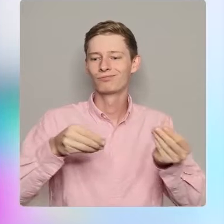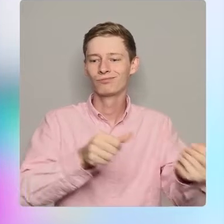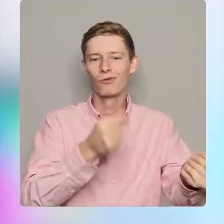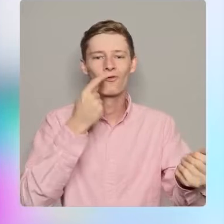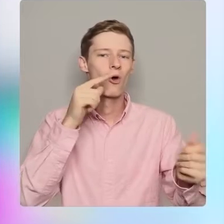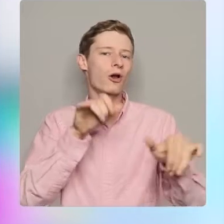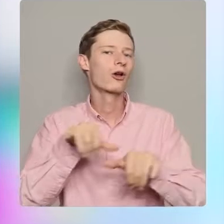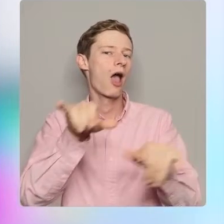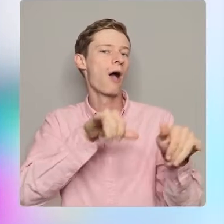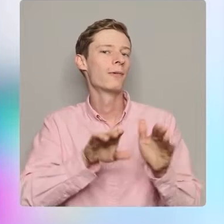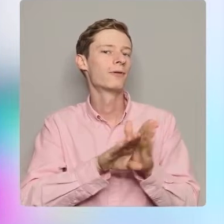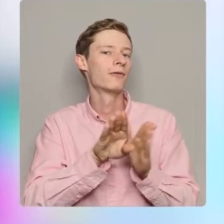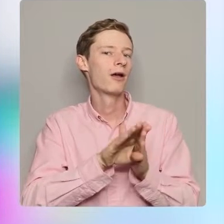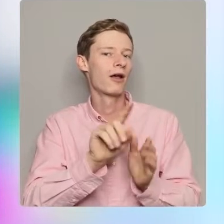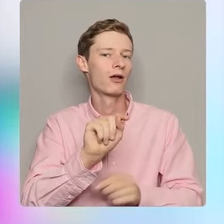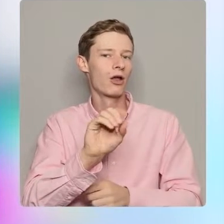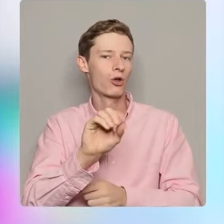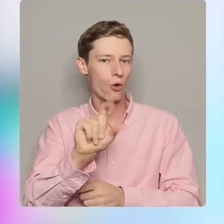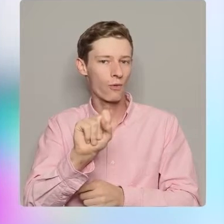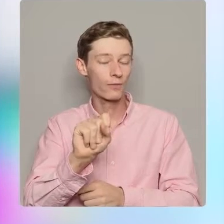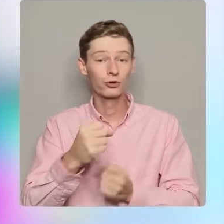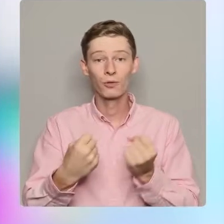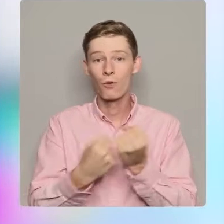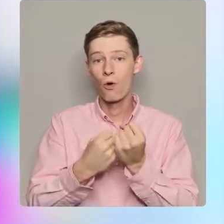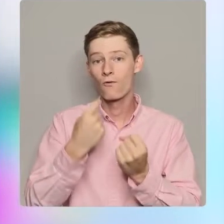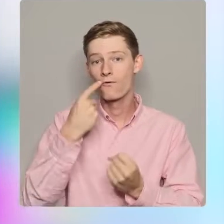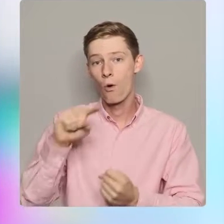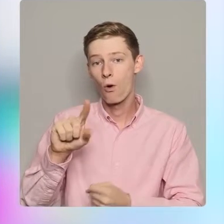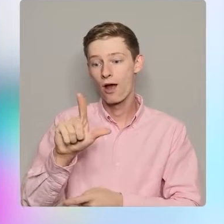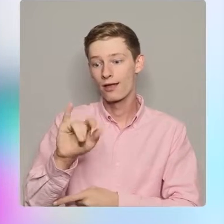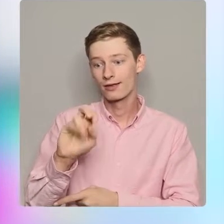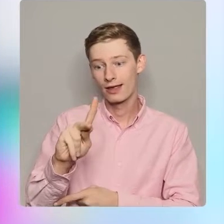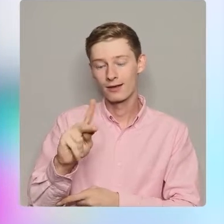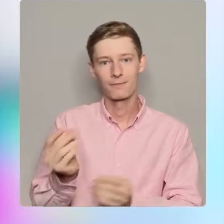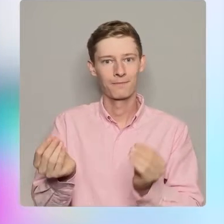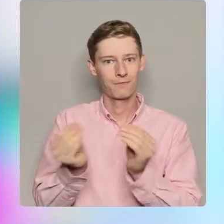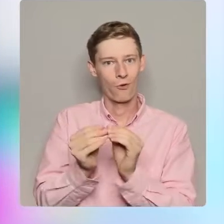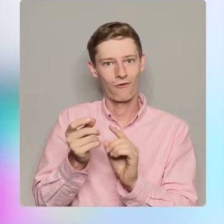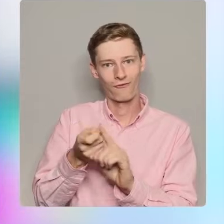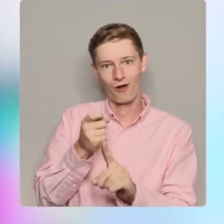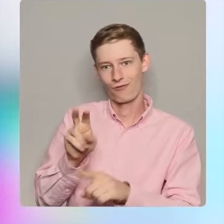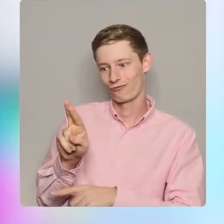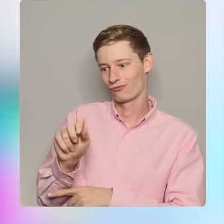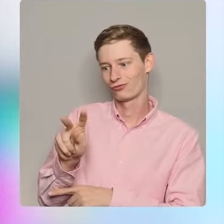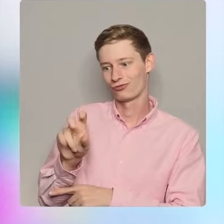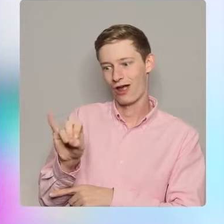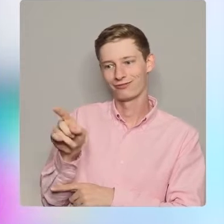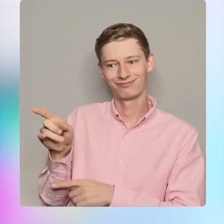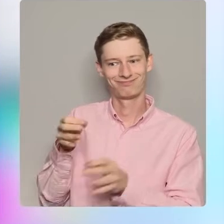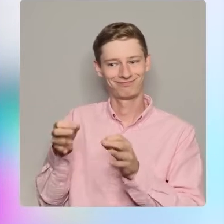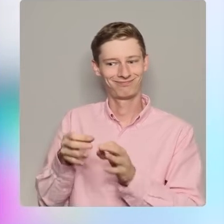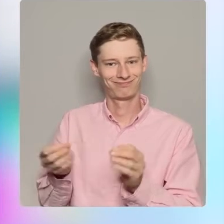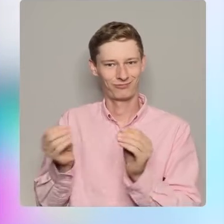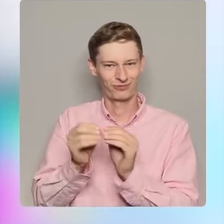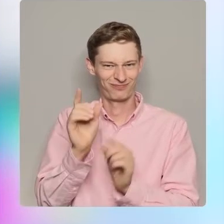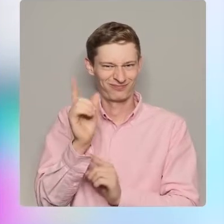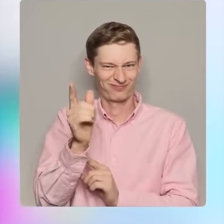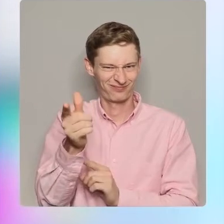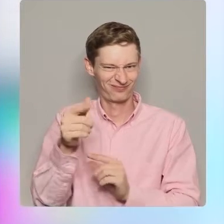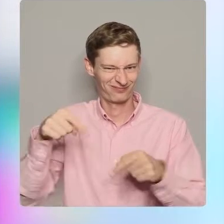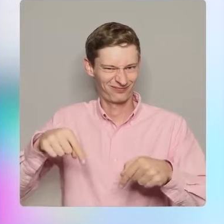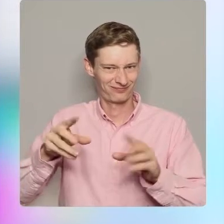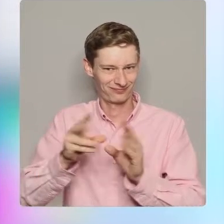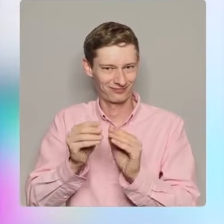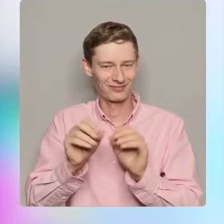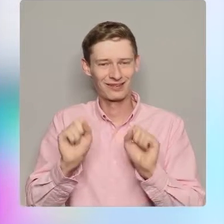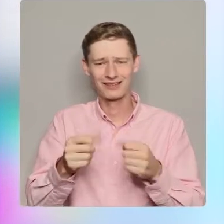development tools. We added support for Link, which you'll hear more about from Ravi later in this session, so that you can easily